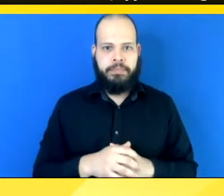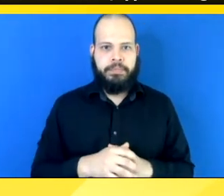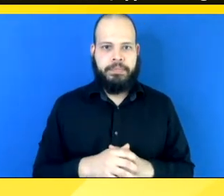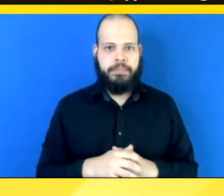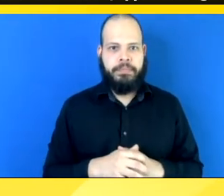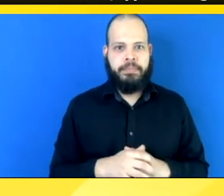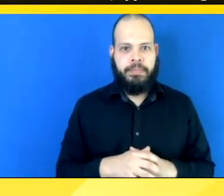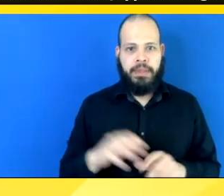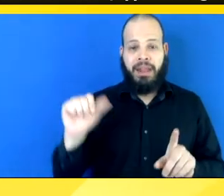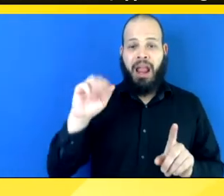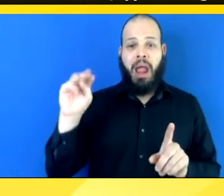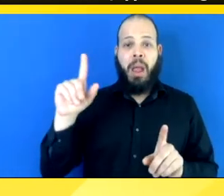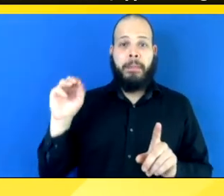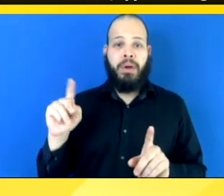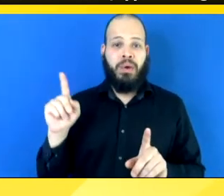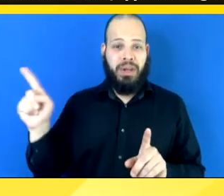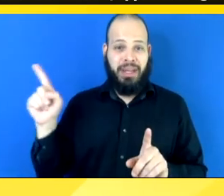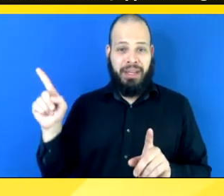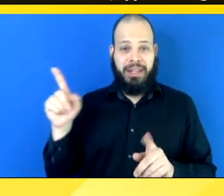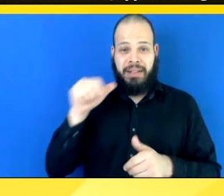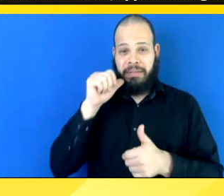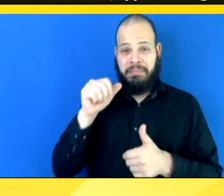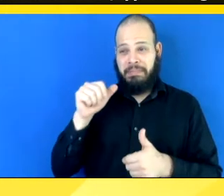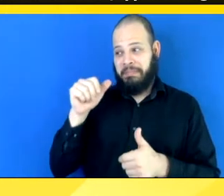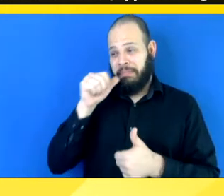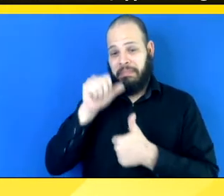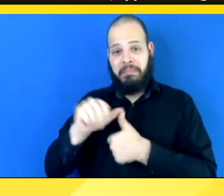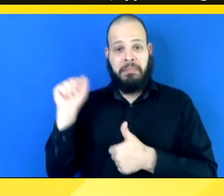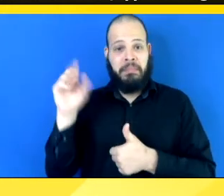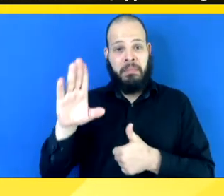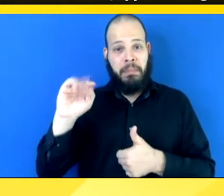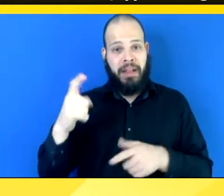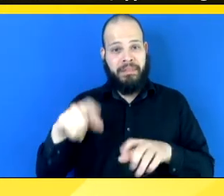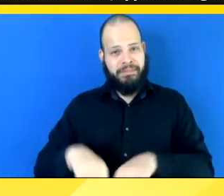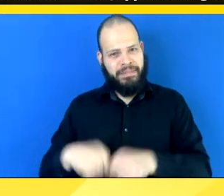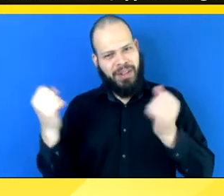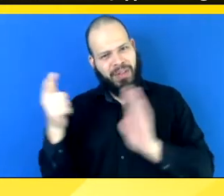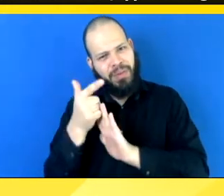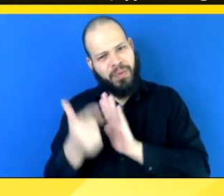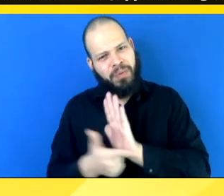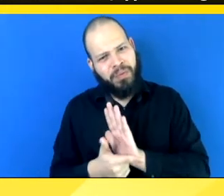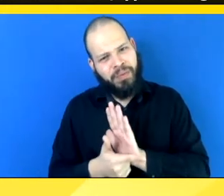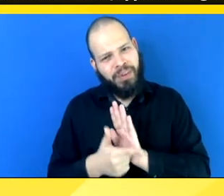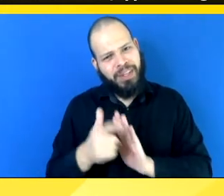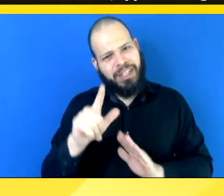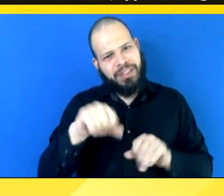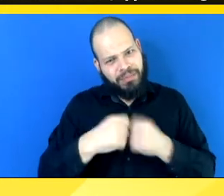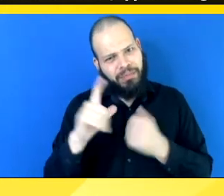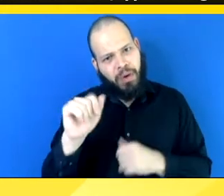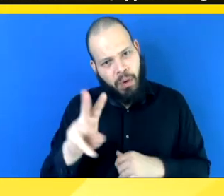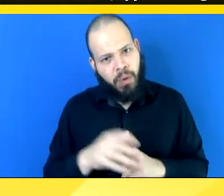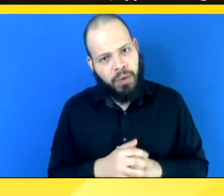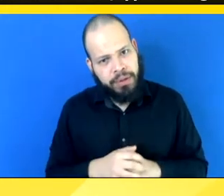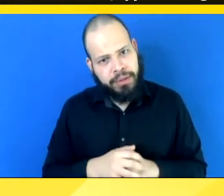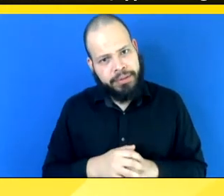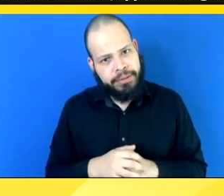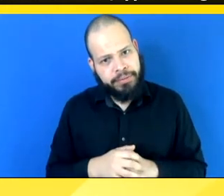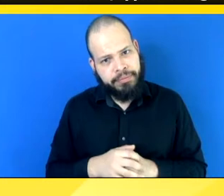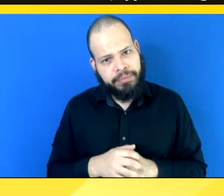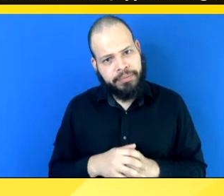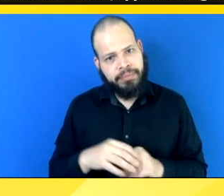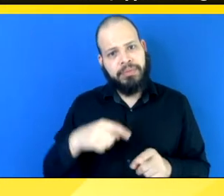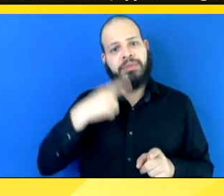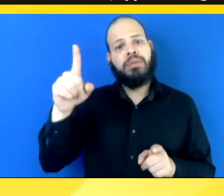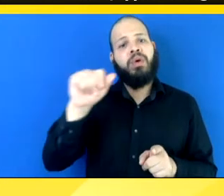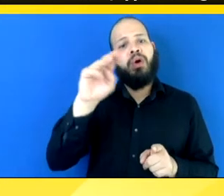in violation of the instruction from the NLRB, where they are telling people that you have to go vote there, and they've got a